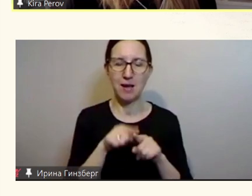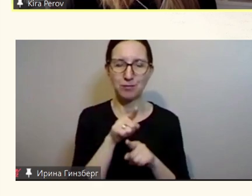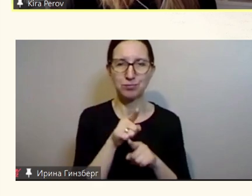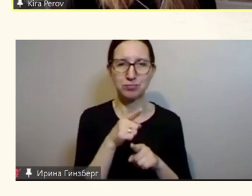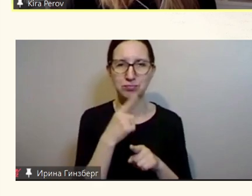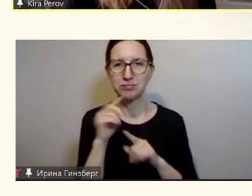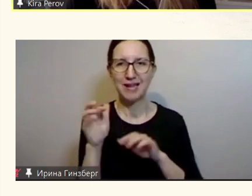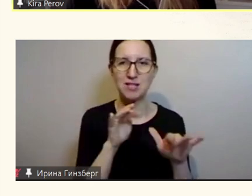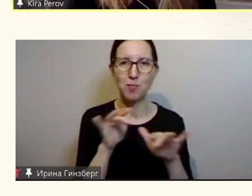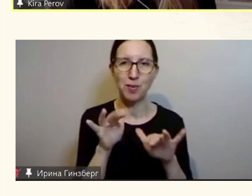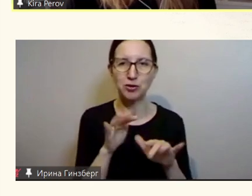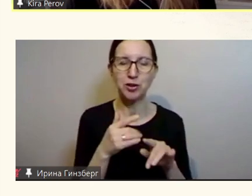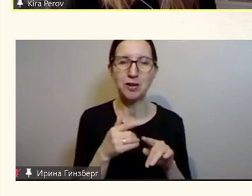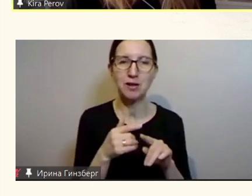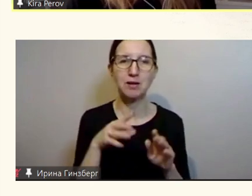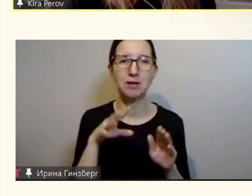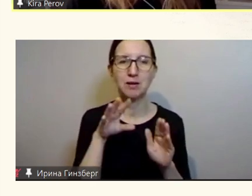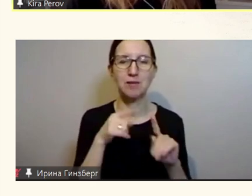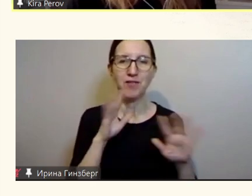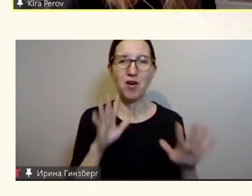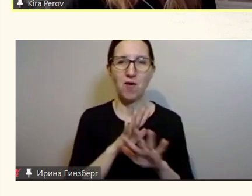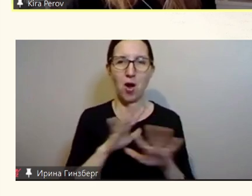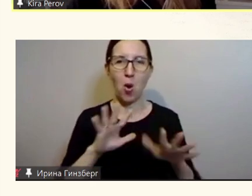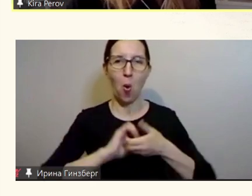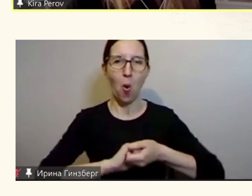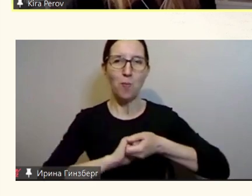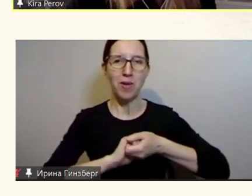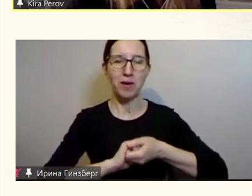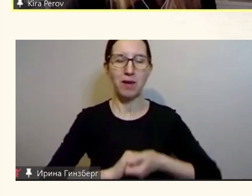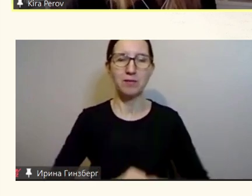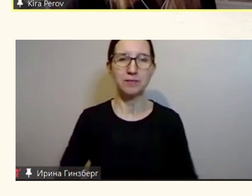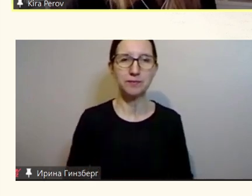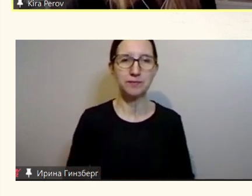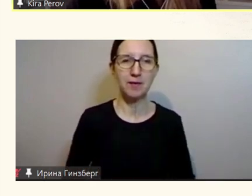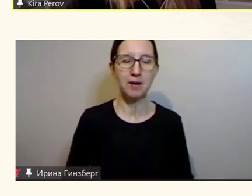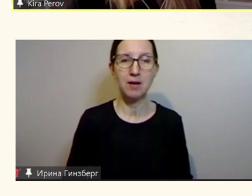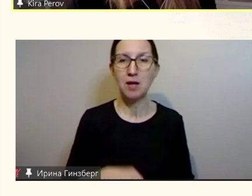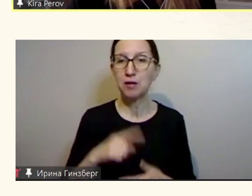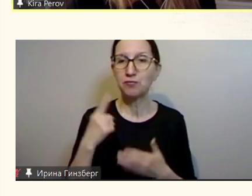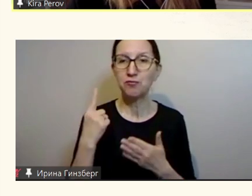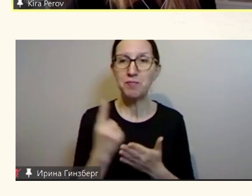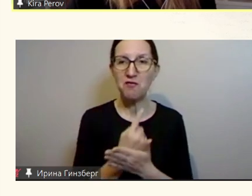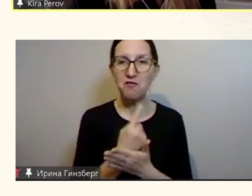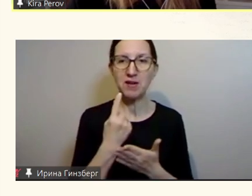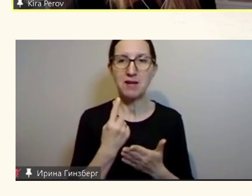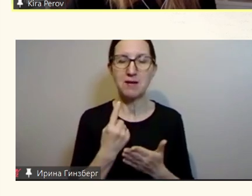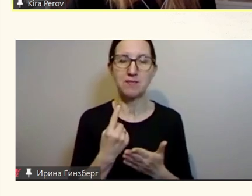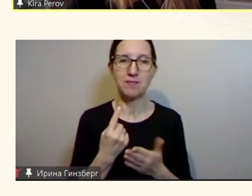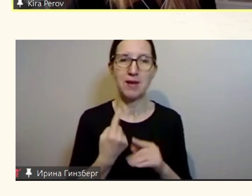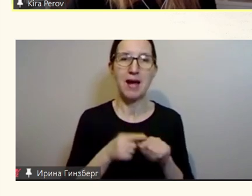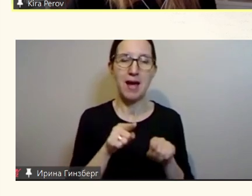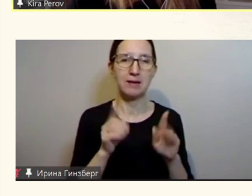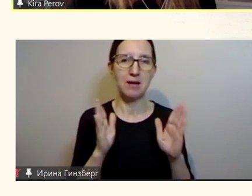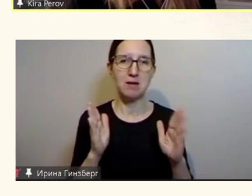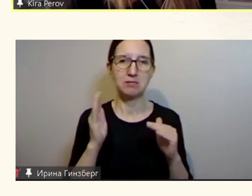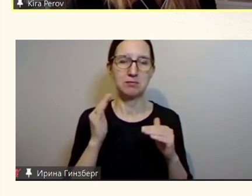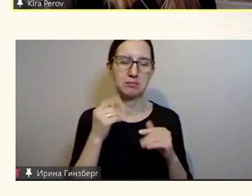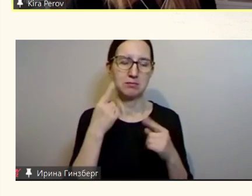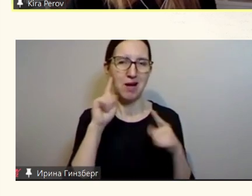And that was first presented as a in concert version. As you can see, it's just a concert hall and the orchestra is on the